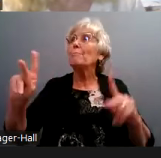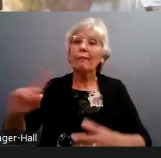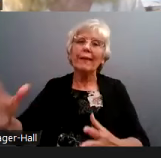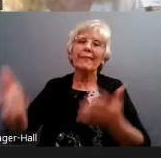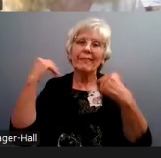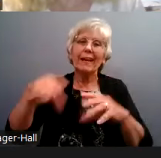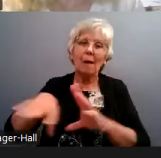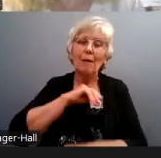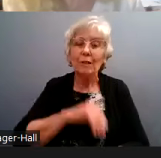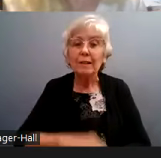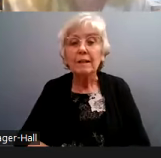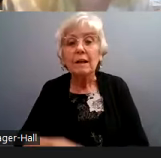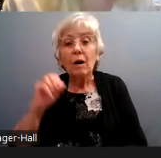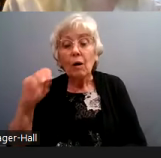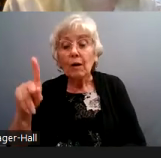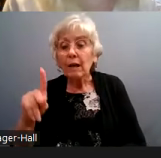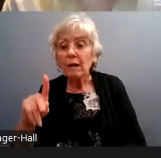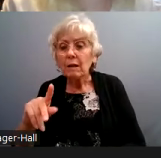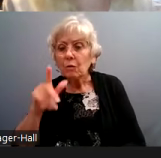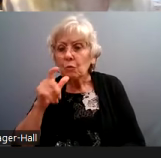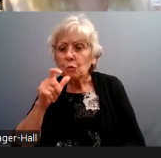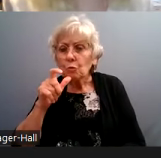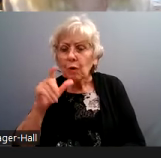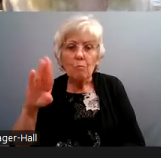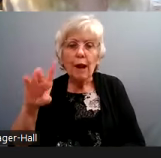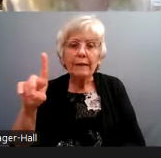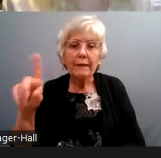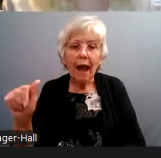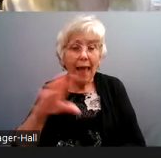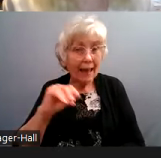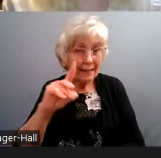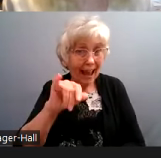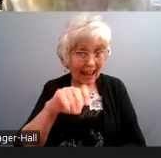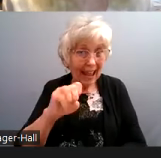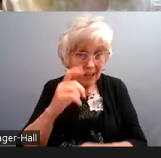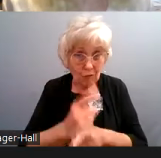Okay, so who do we have? Who won that? Brenda and Diane? Did I say that right?